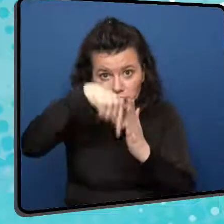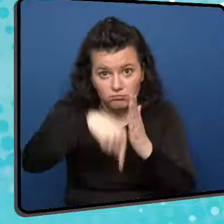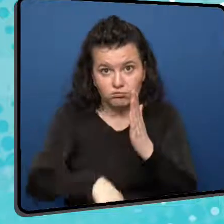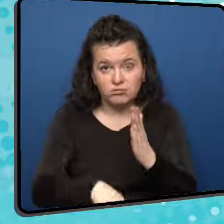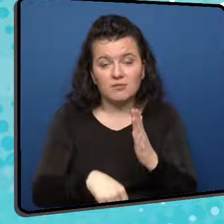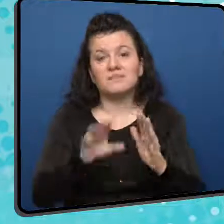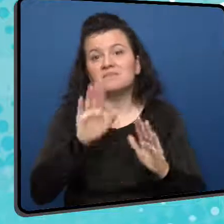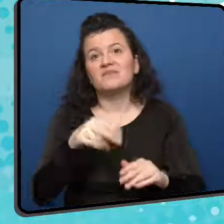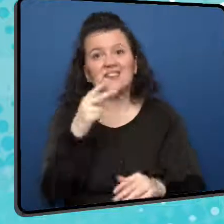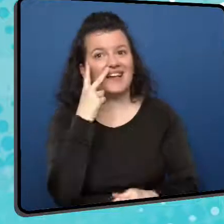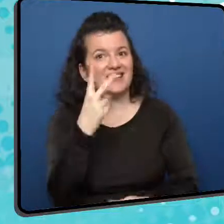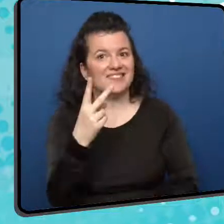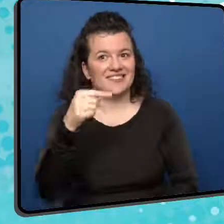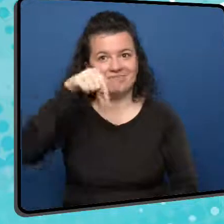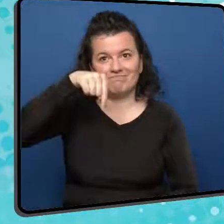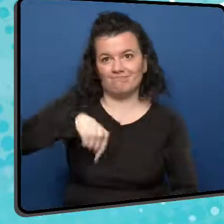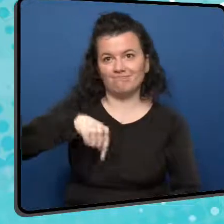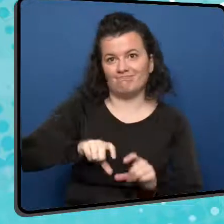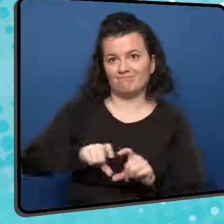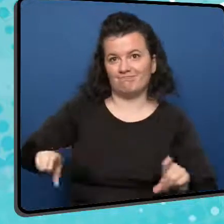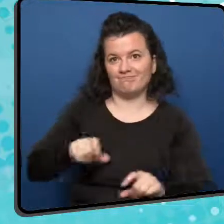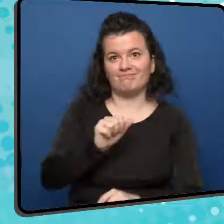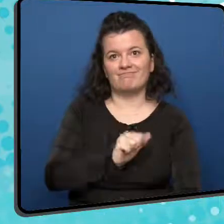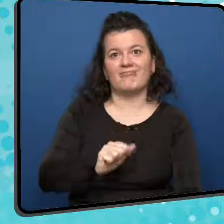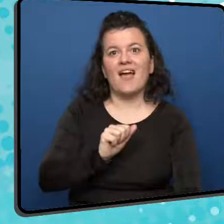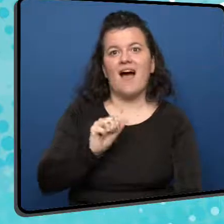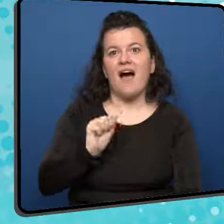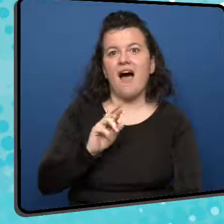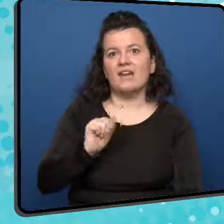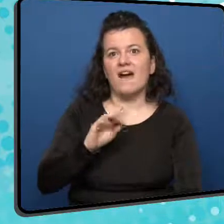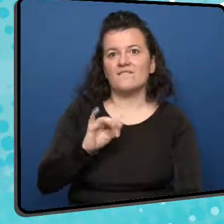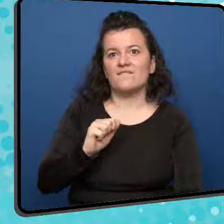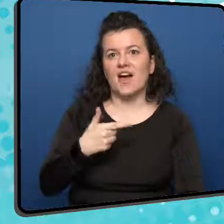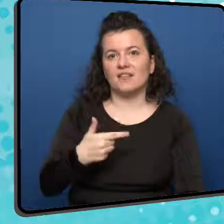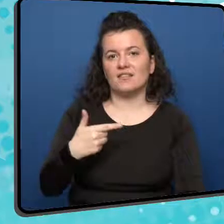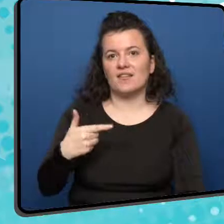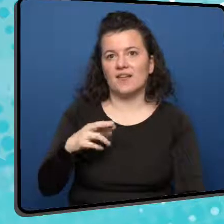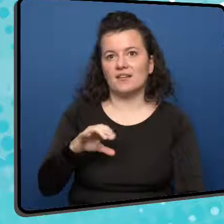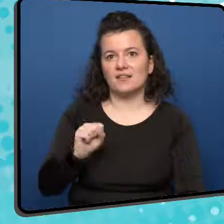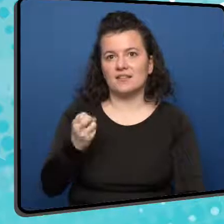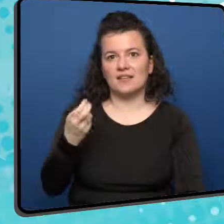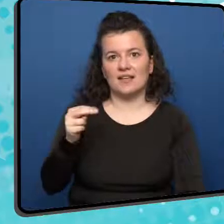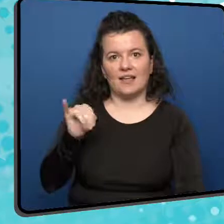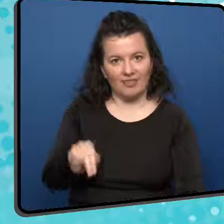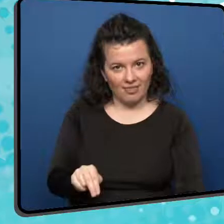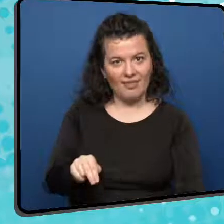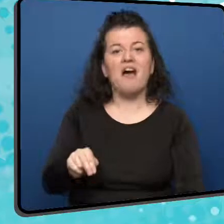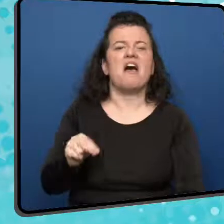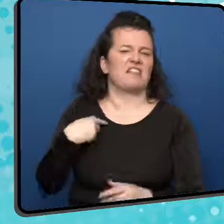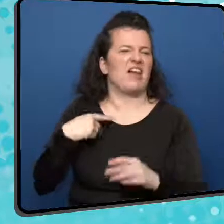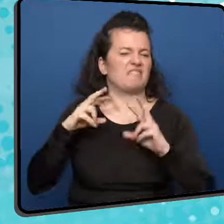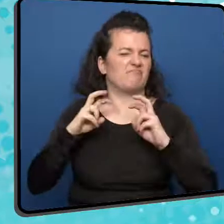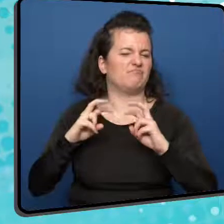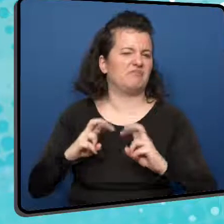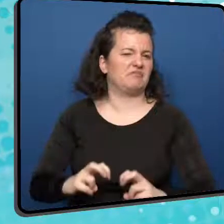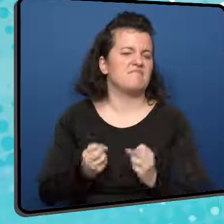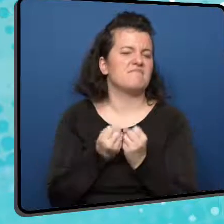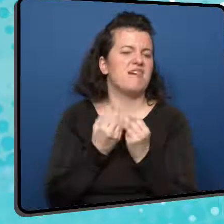go github.com/Arafat Tassin, and you can find a lot of information about me. Yeah.